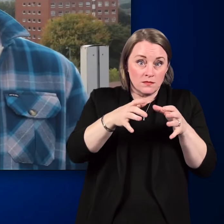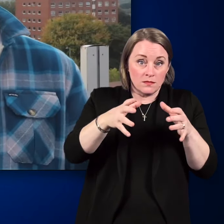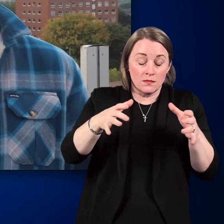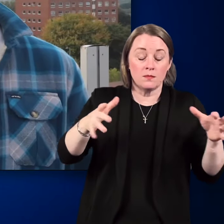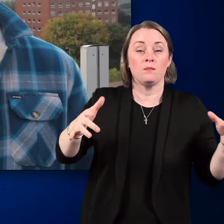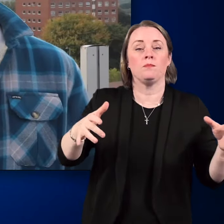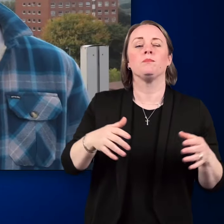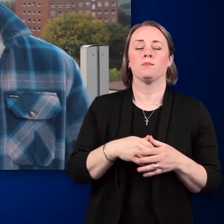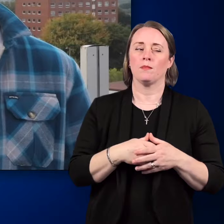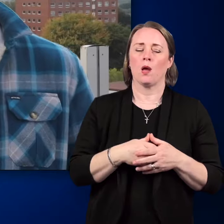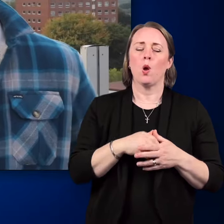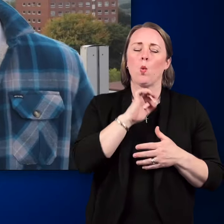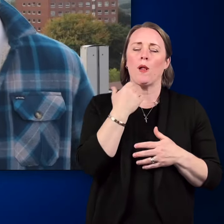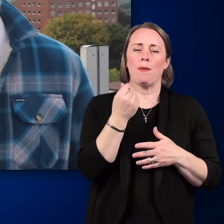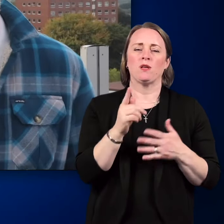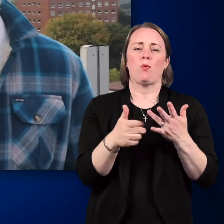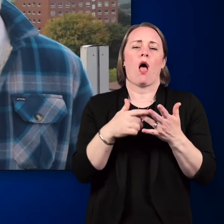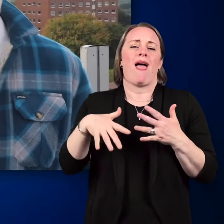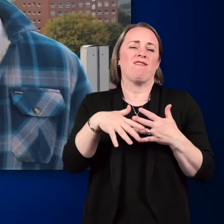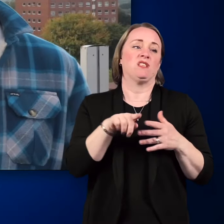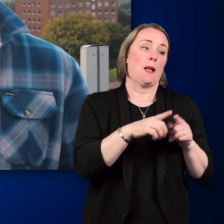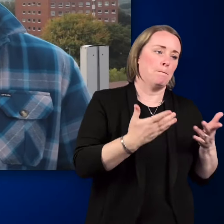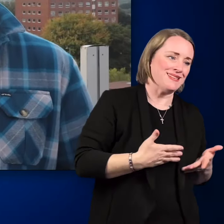in some of the other spheres of life.